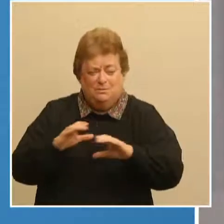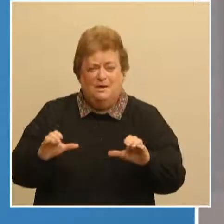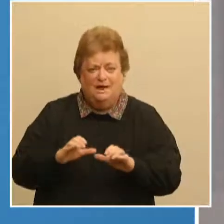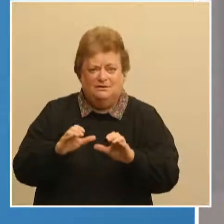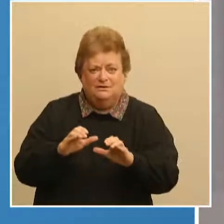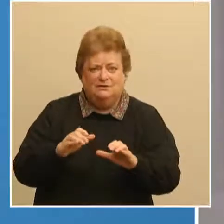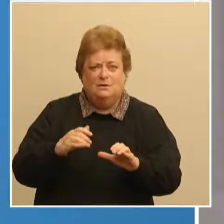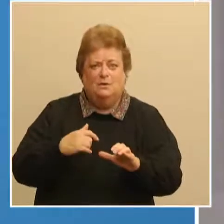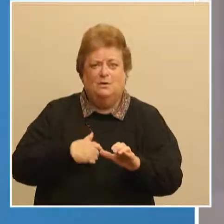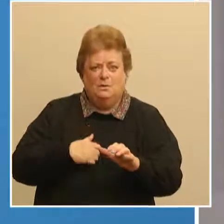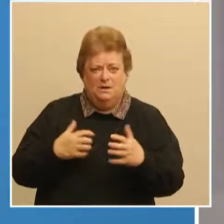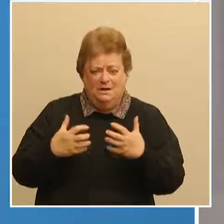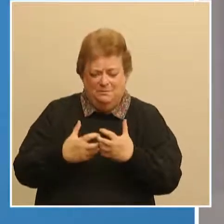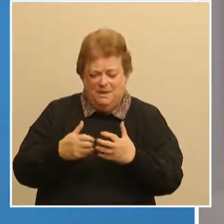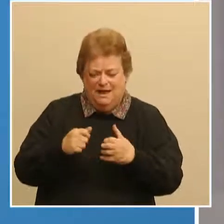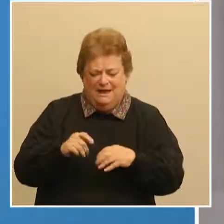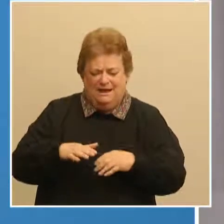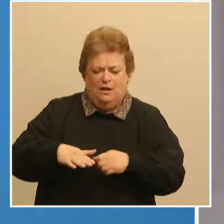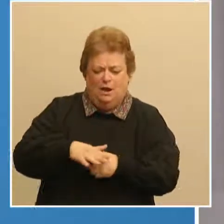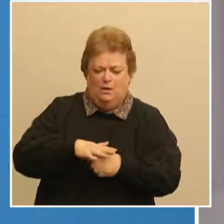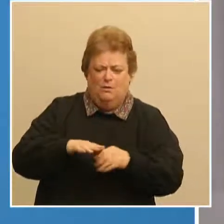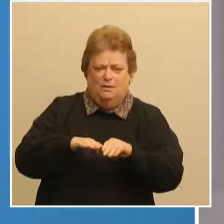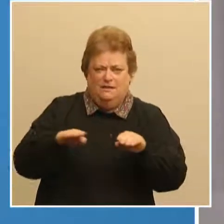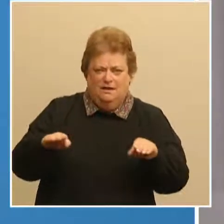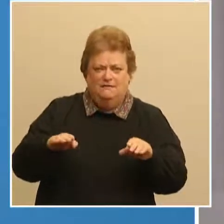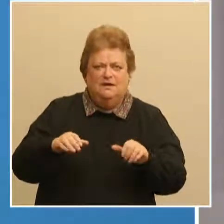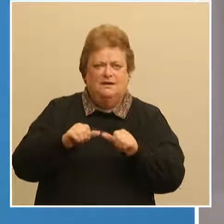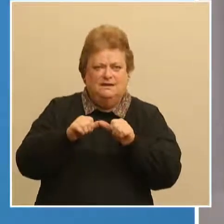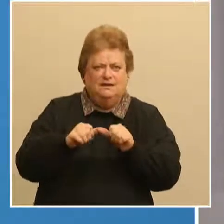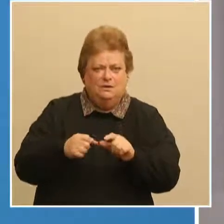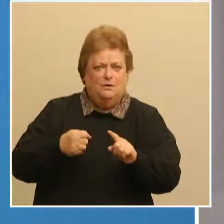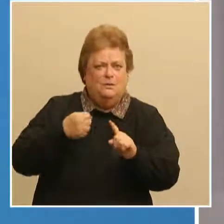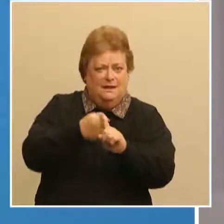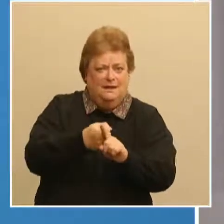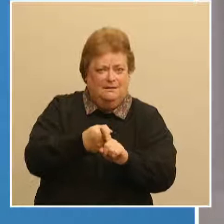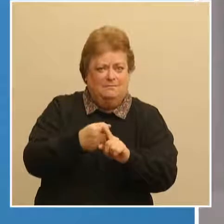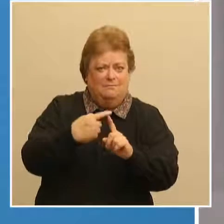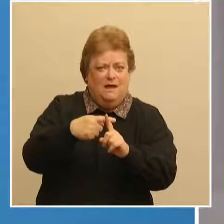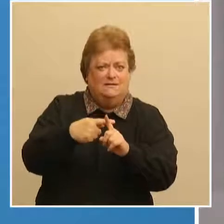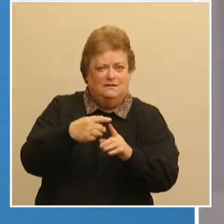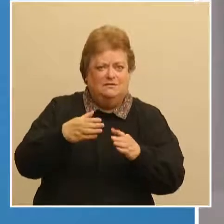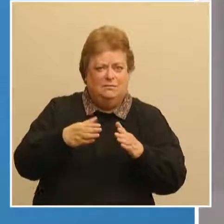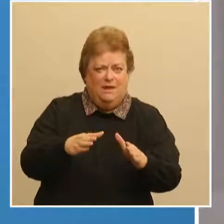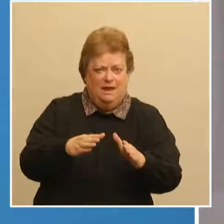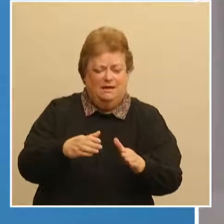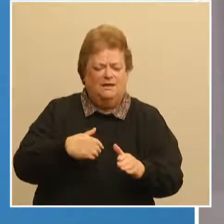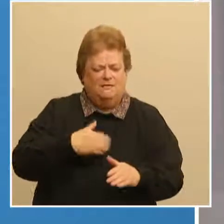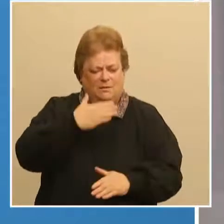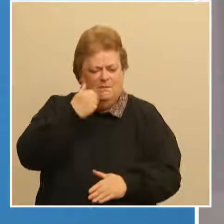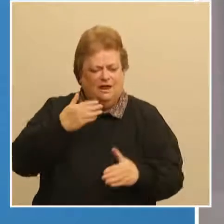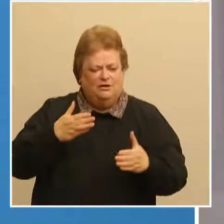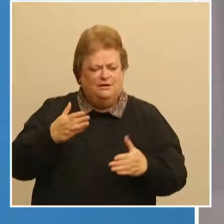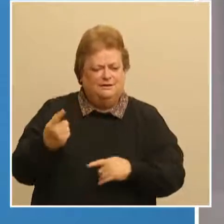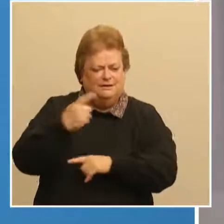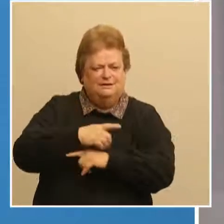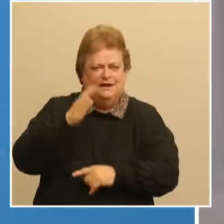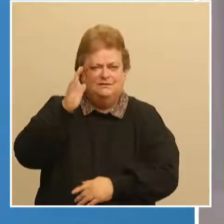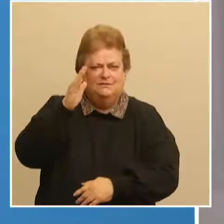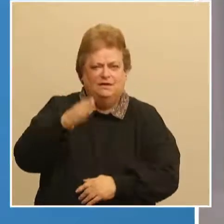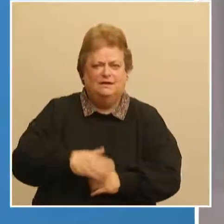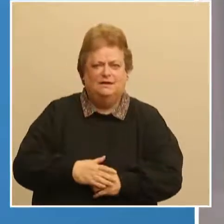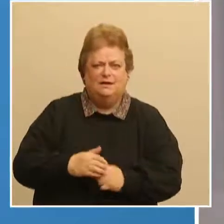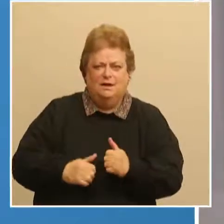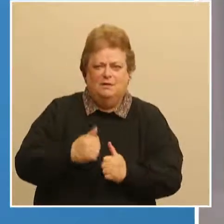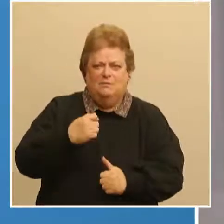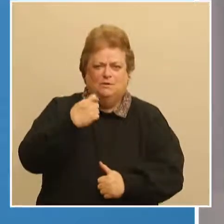local level, continue to make a positive impact, and our continued efforts are leading to better days ahead. Here's the latest data